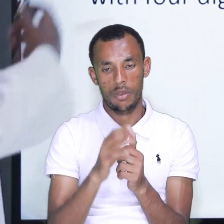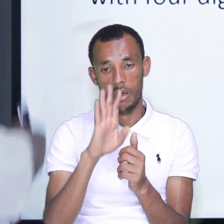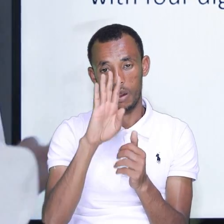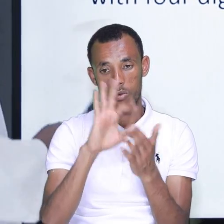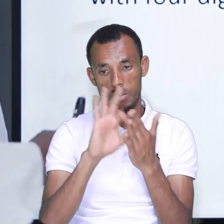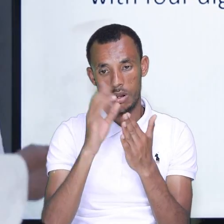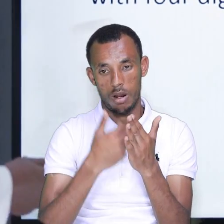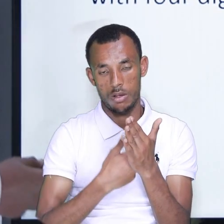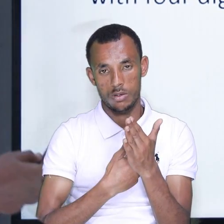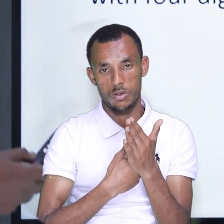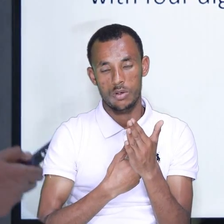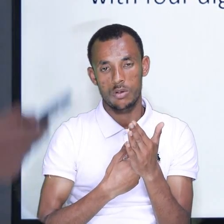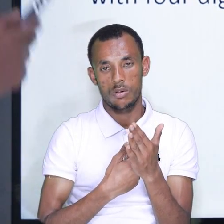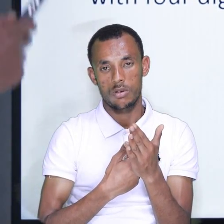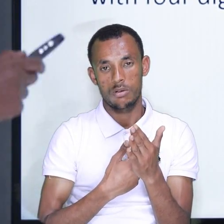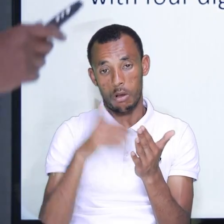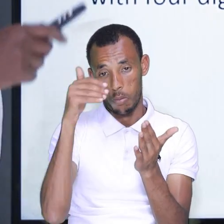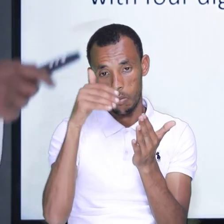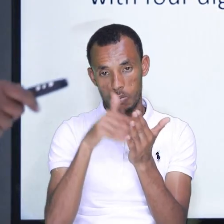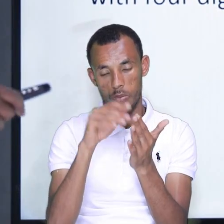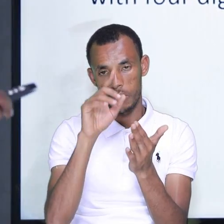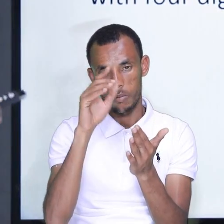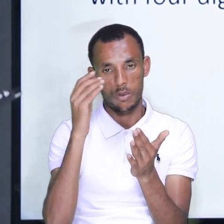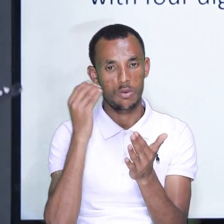4 digits, you should have thousands place,